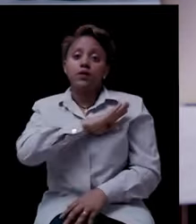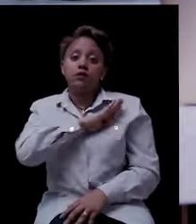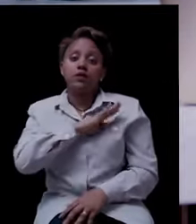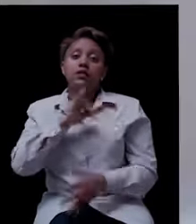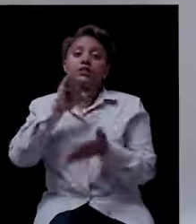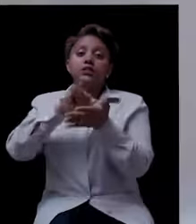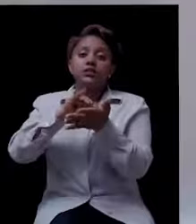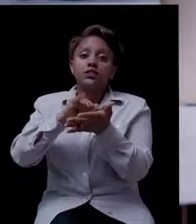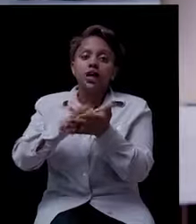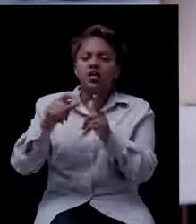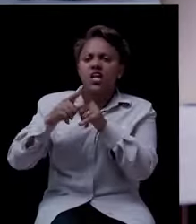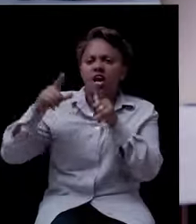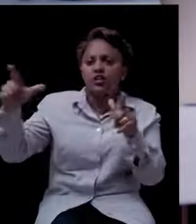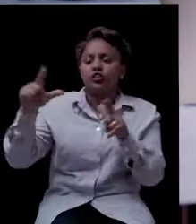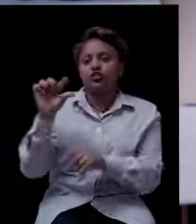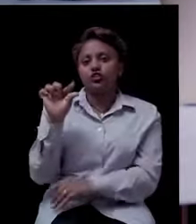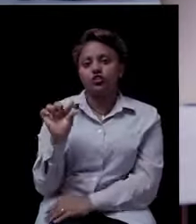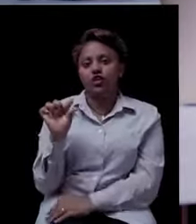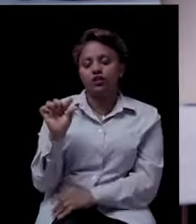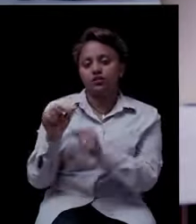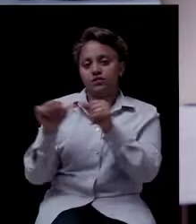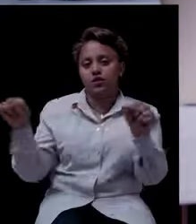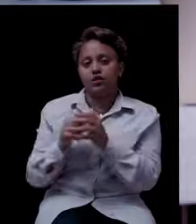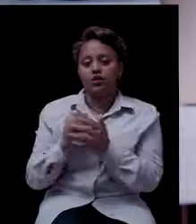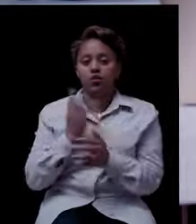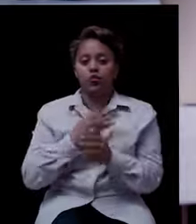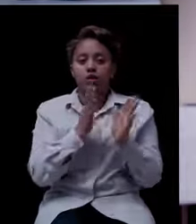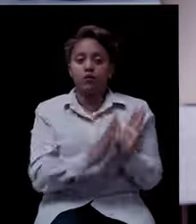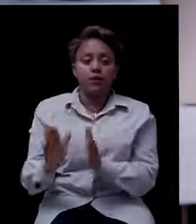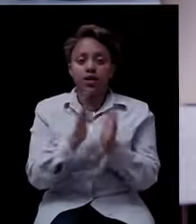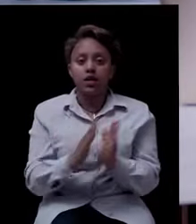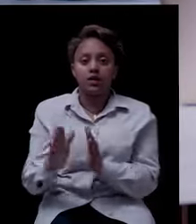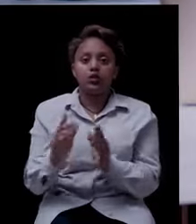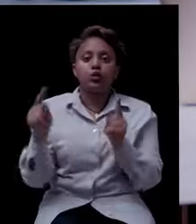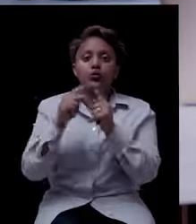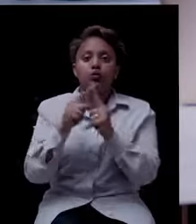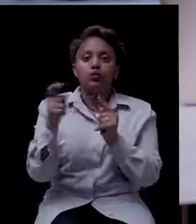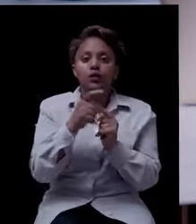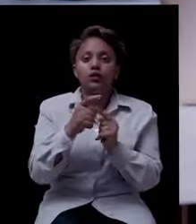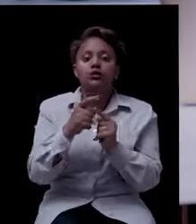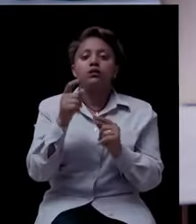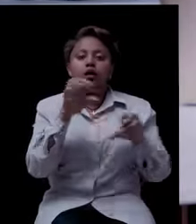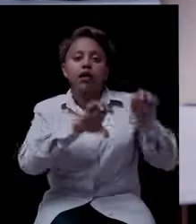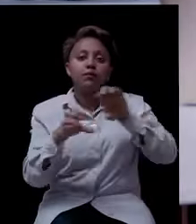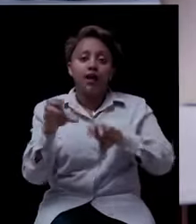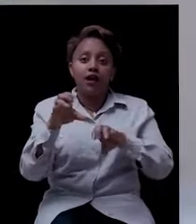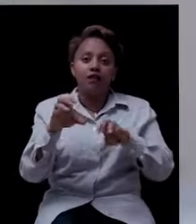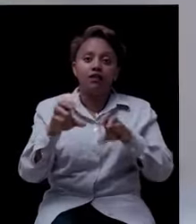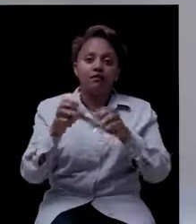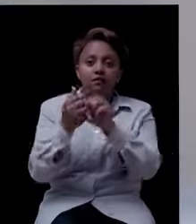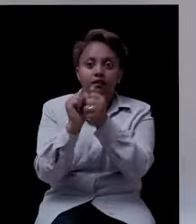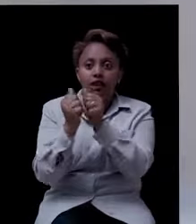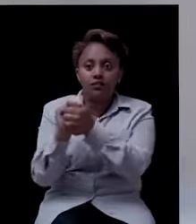larger scale. This will make materials to be more chemically reactive and change their